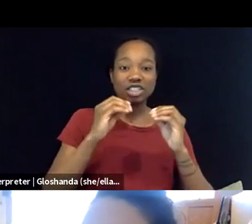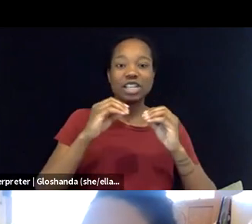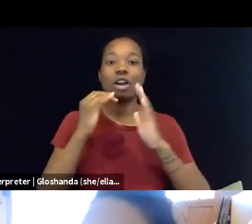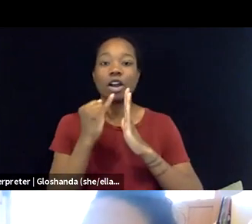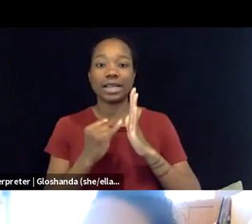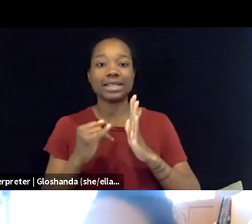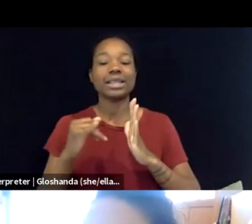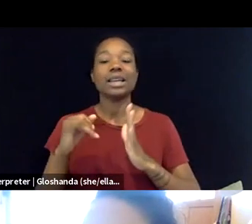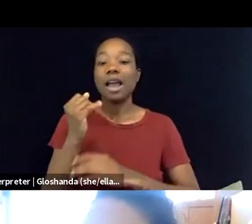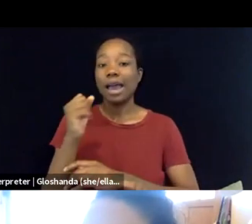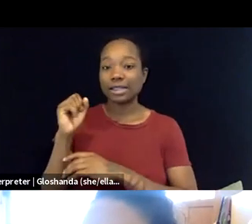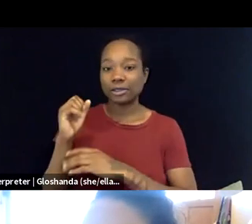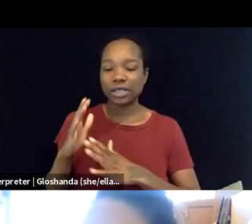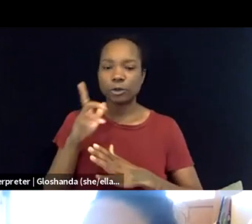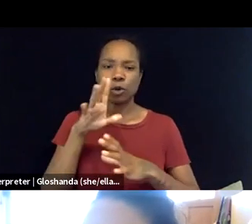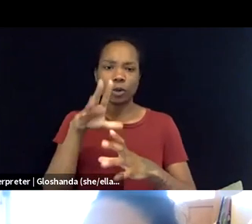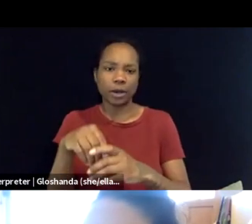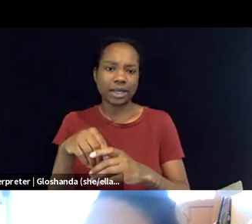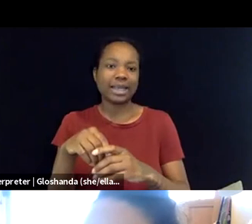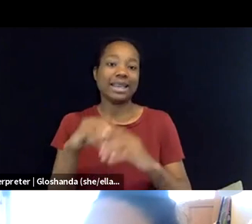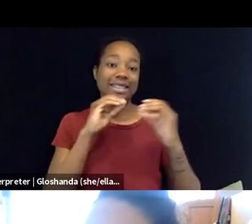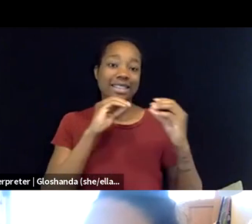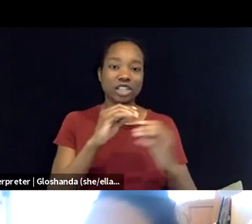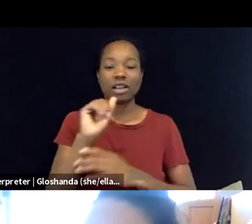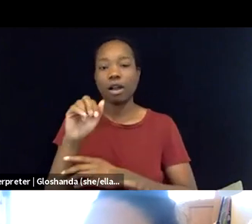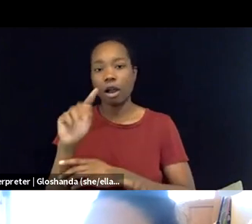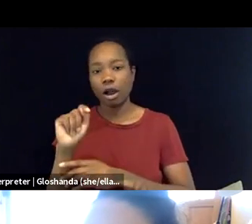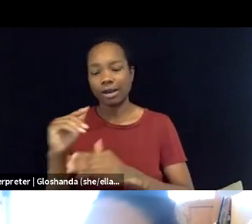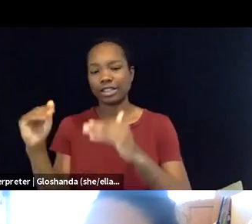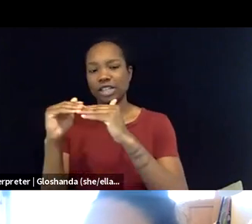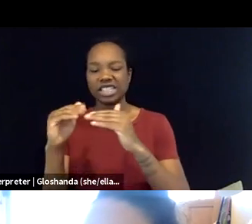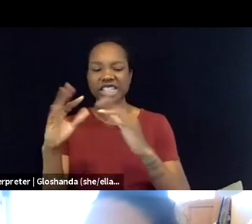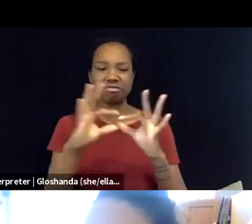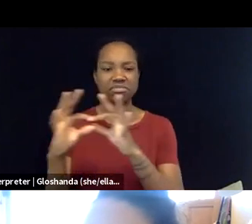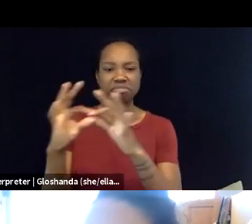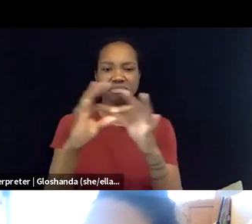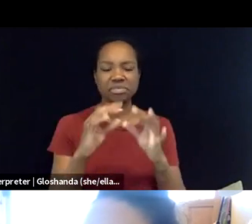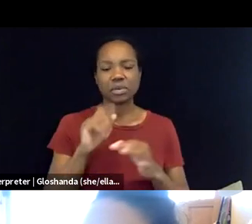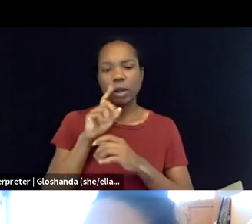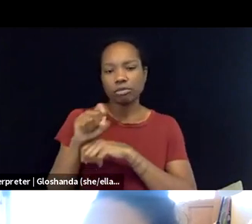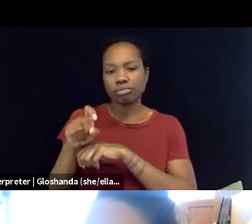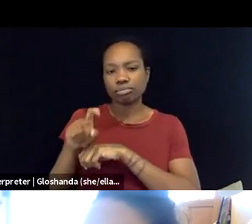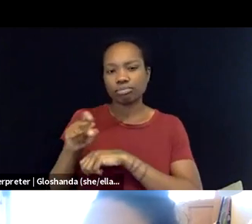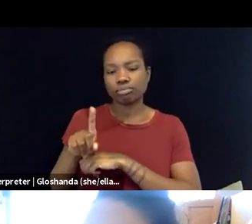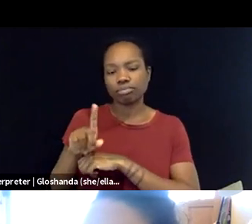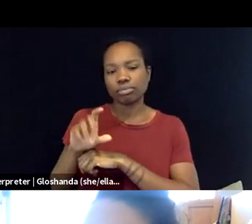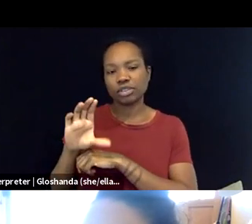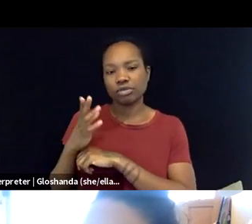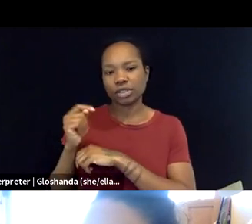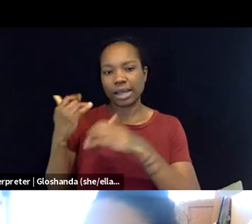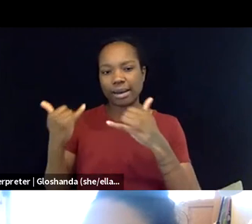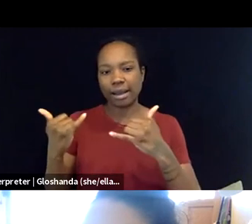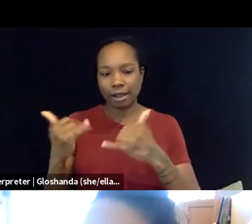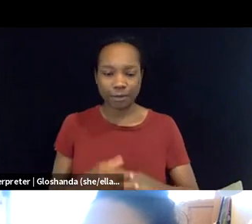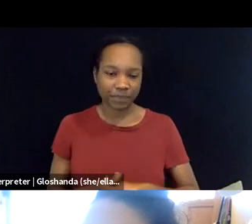intersection of arts and justice. So I will be sending that right now. Thank